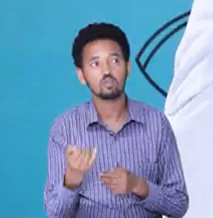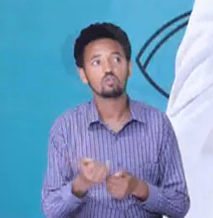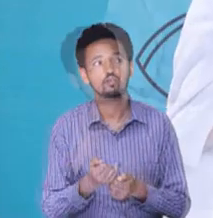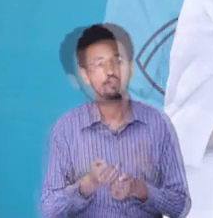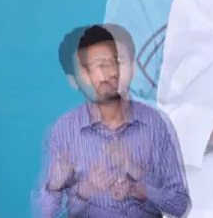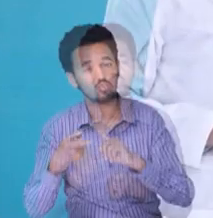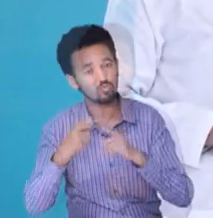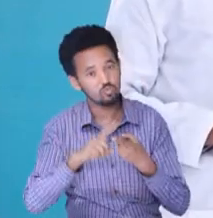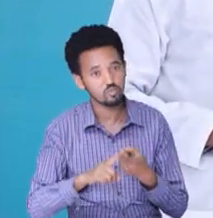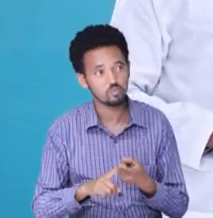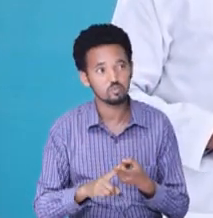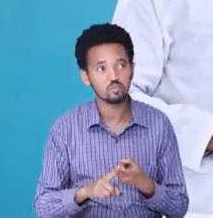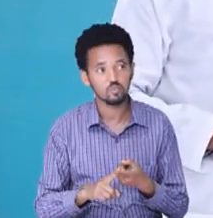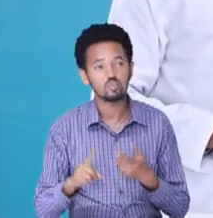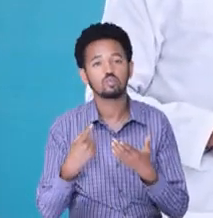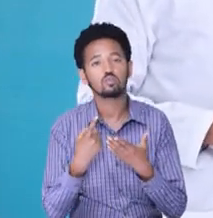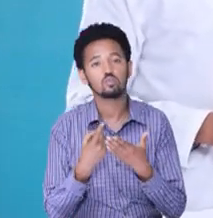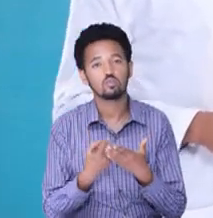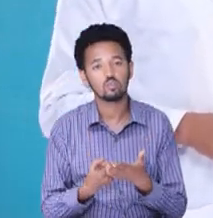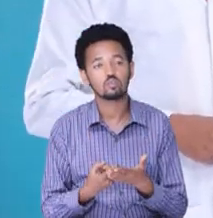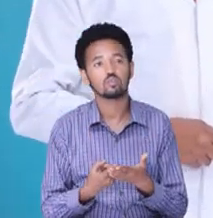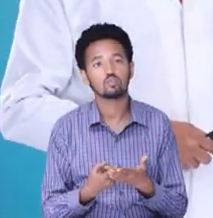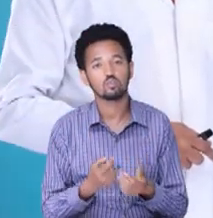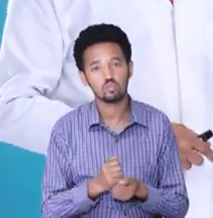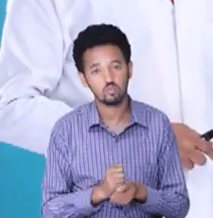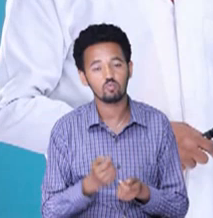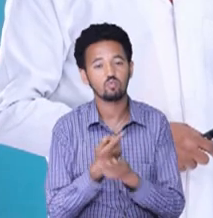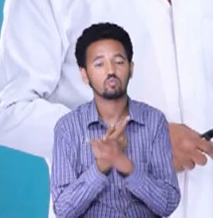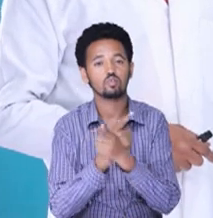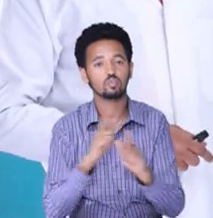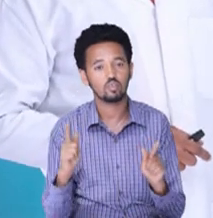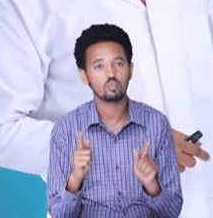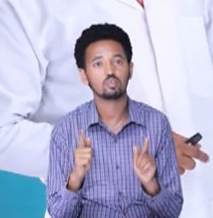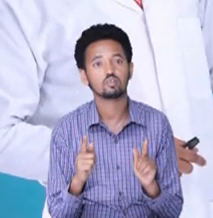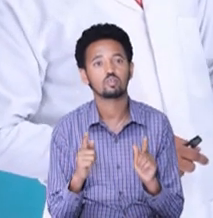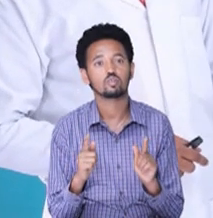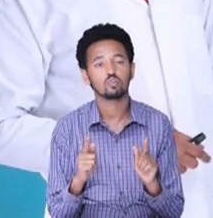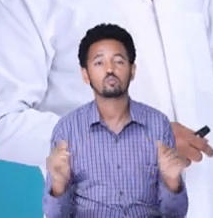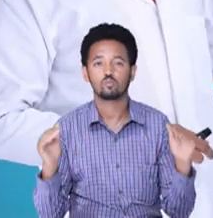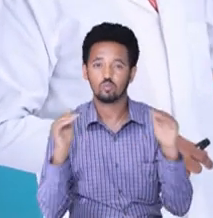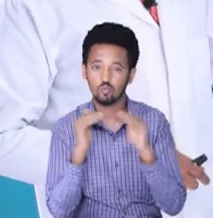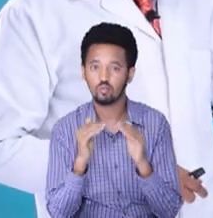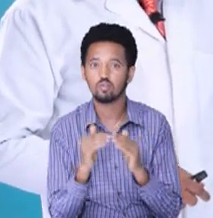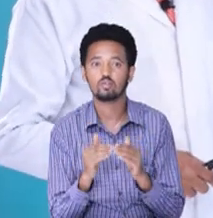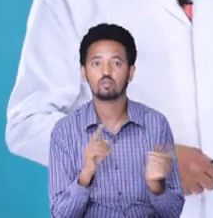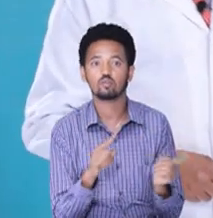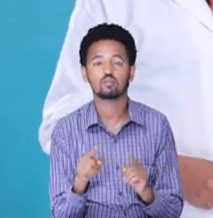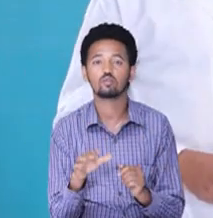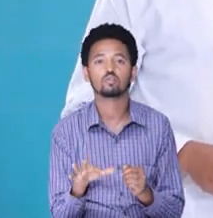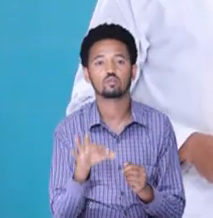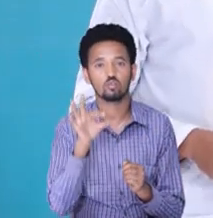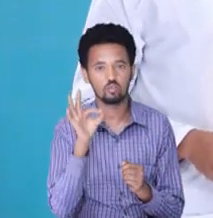Saint Jacob Church, a society of constitution and society of freedom, as well as the society of equality. But they wanted